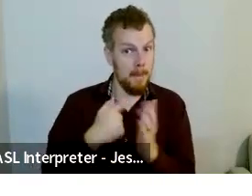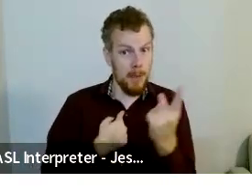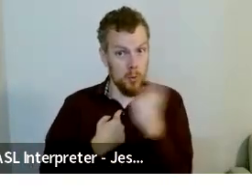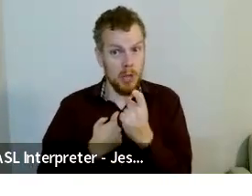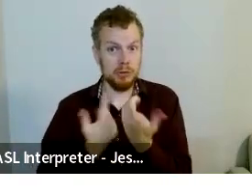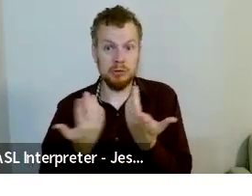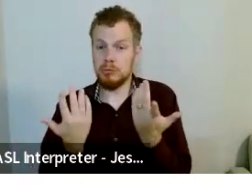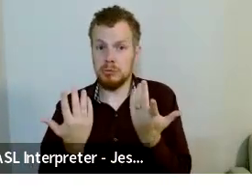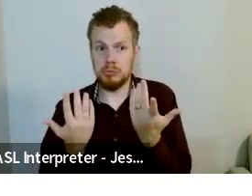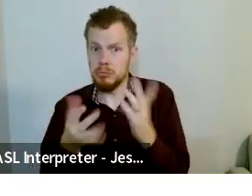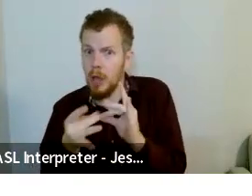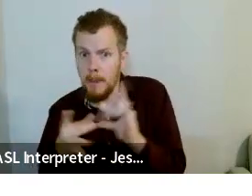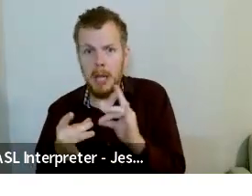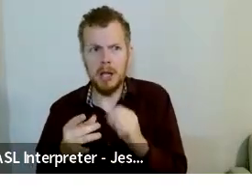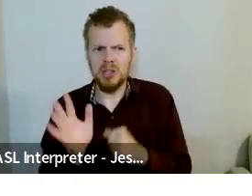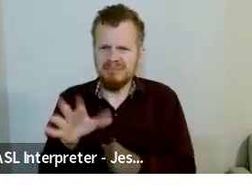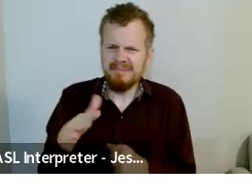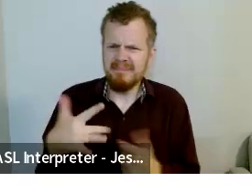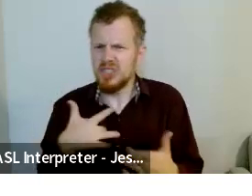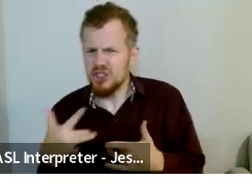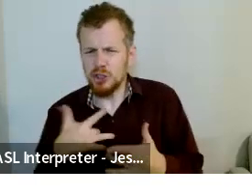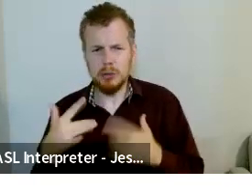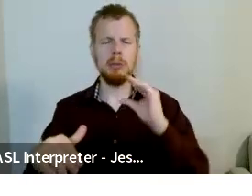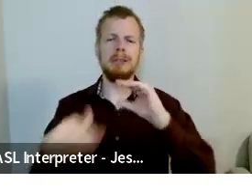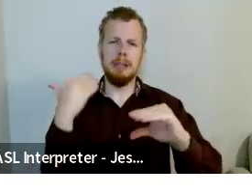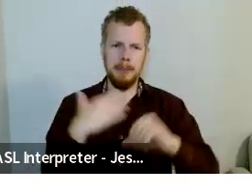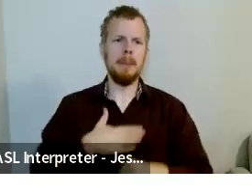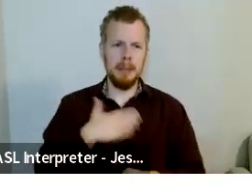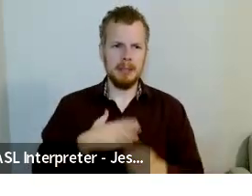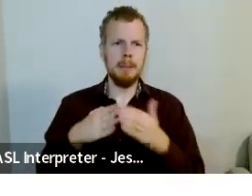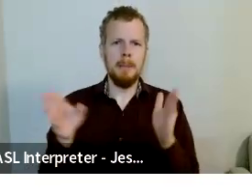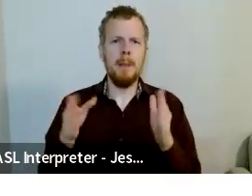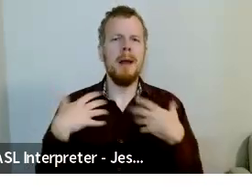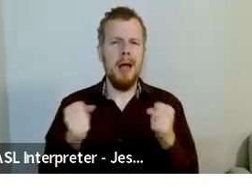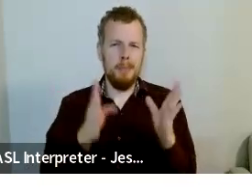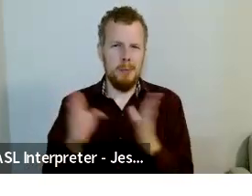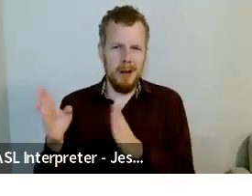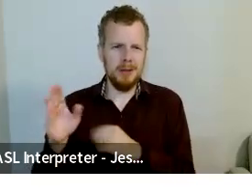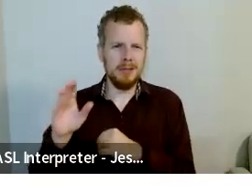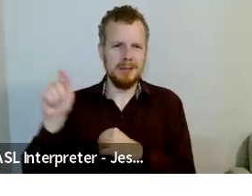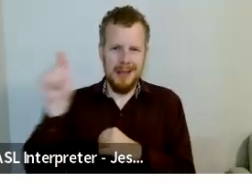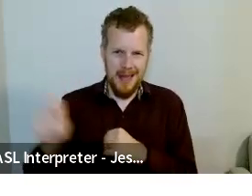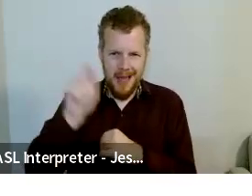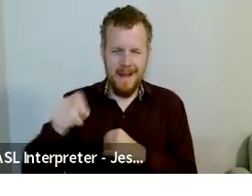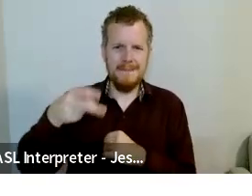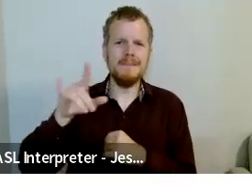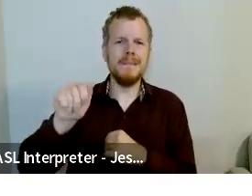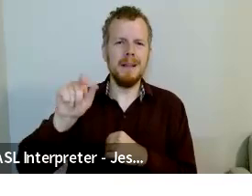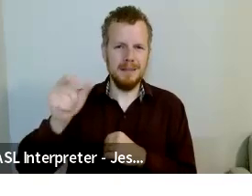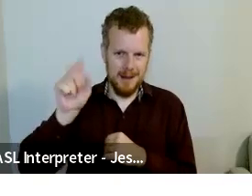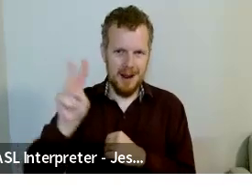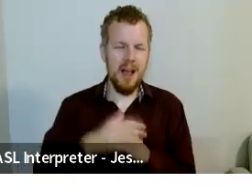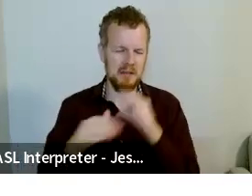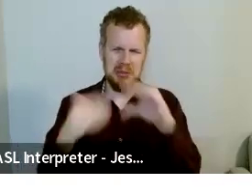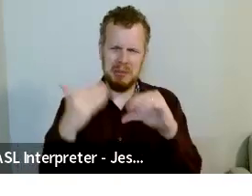comments, concerns, please do email us at that public health preparedness at phila.gov email, and